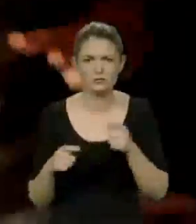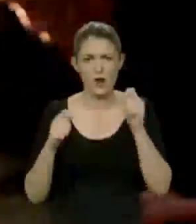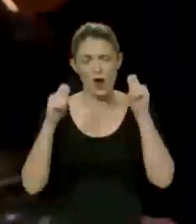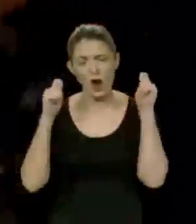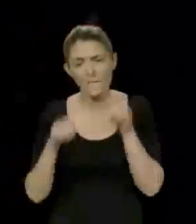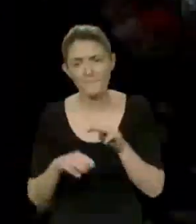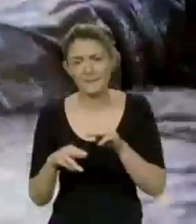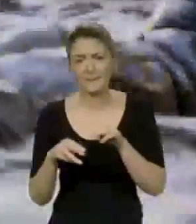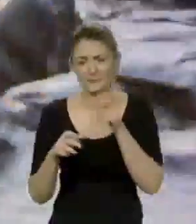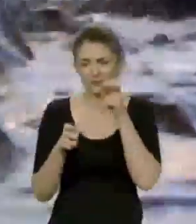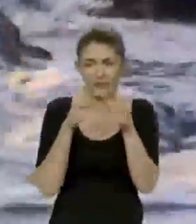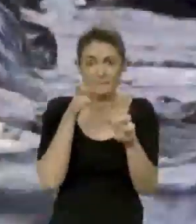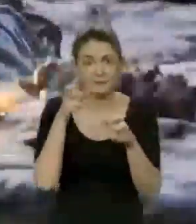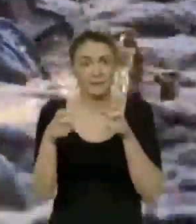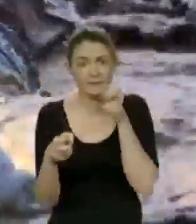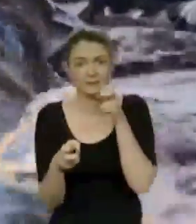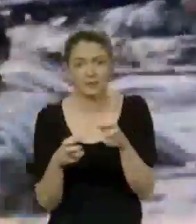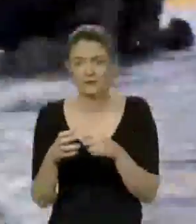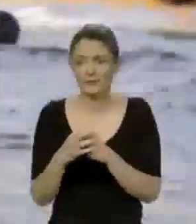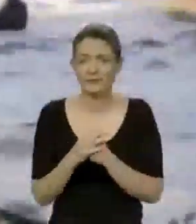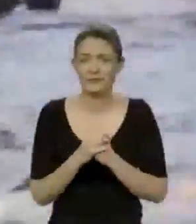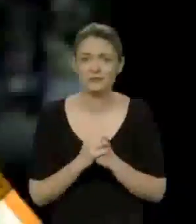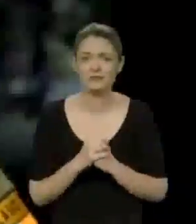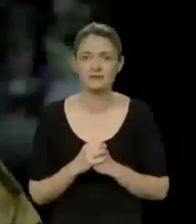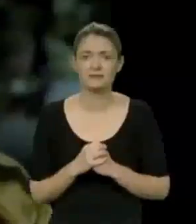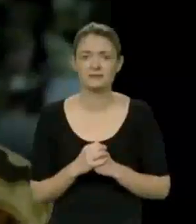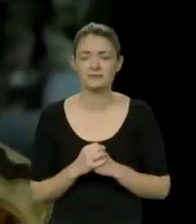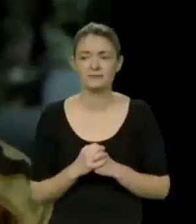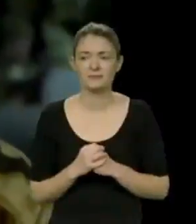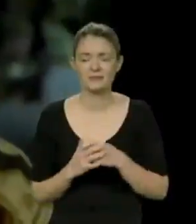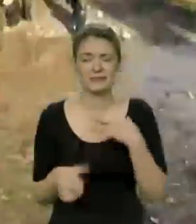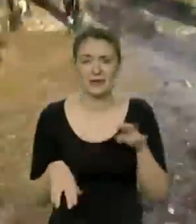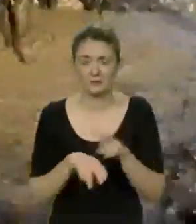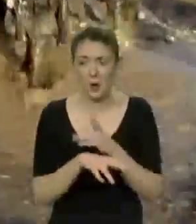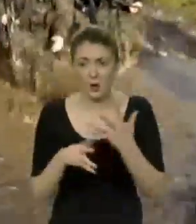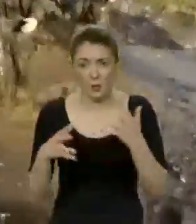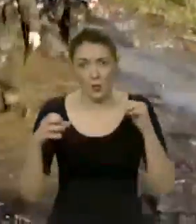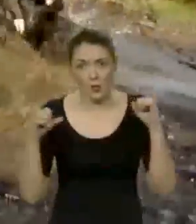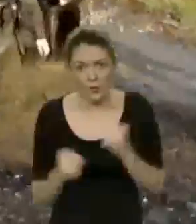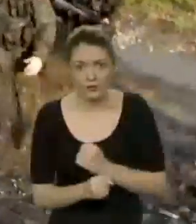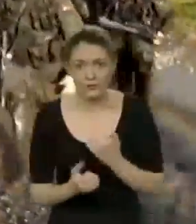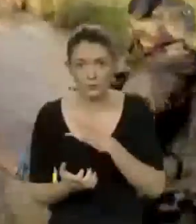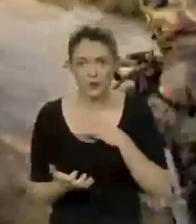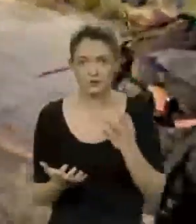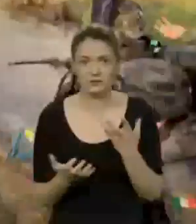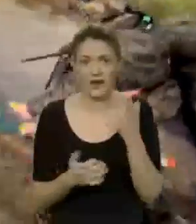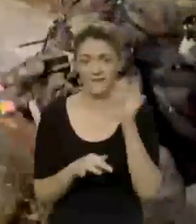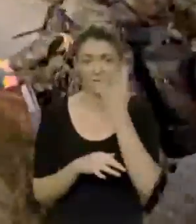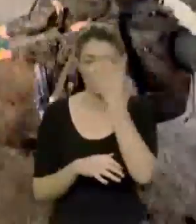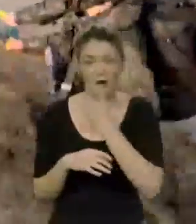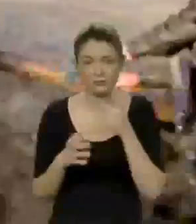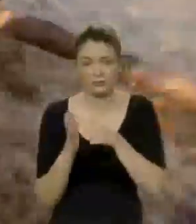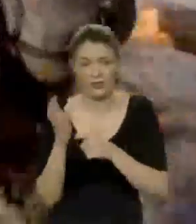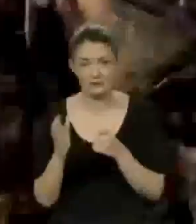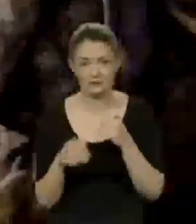screaming. Oh, what the fuck? Oh, They couldn't get over how cold it was. don't let that section pass you! After 4 hours of